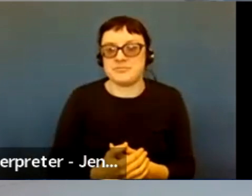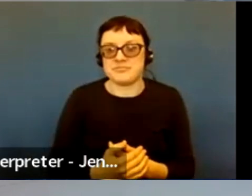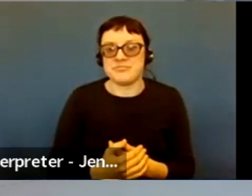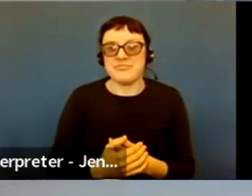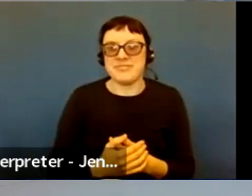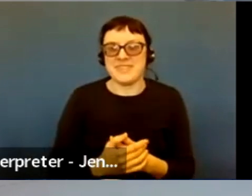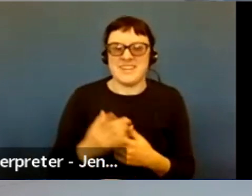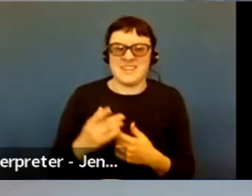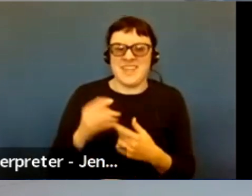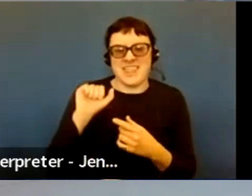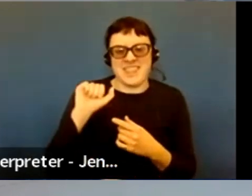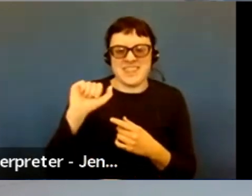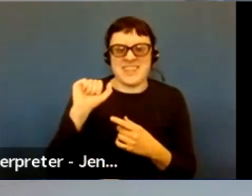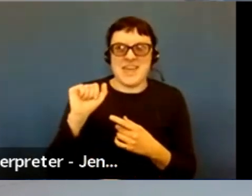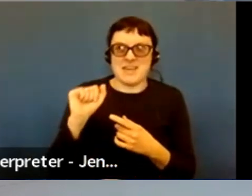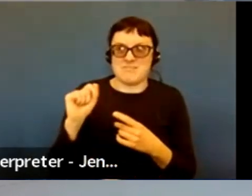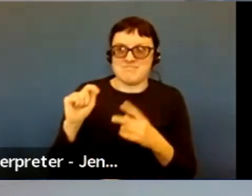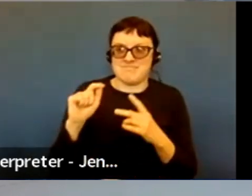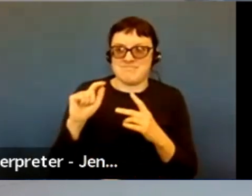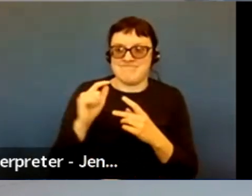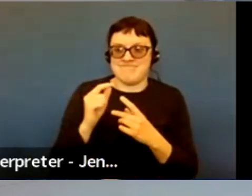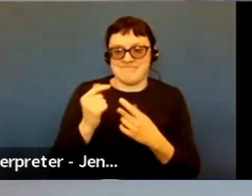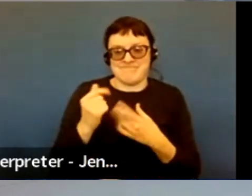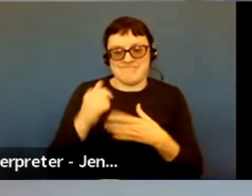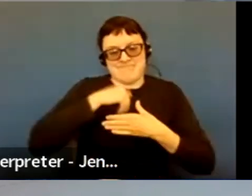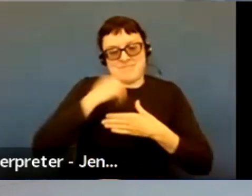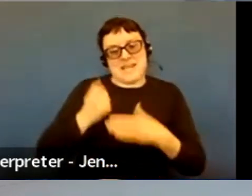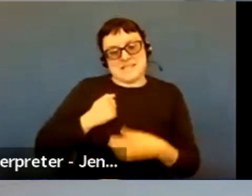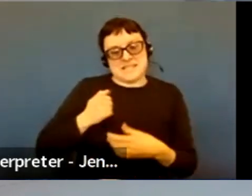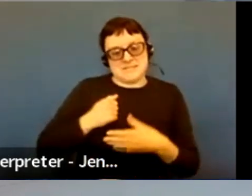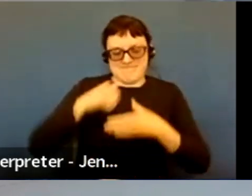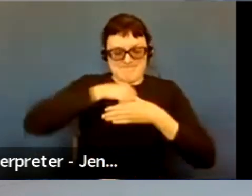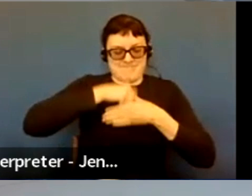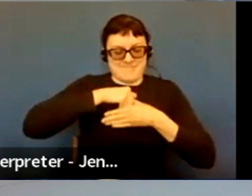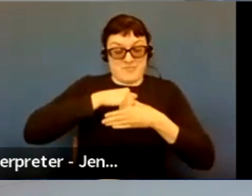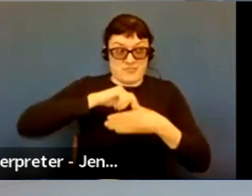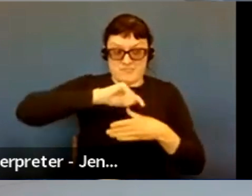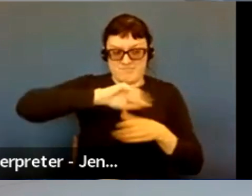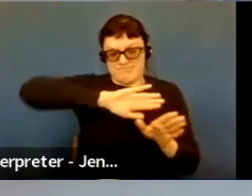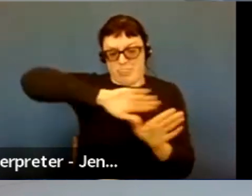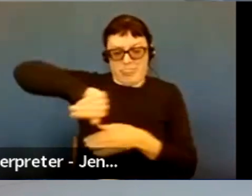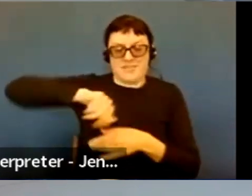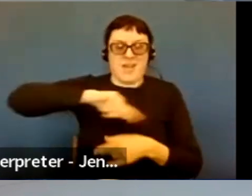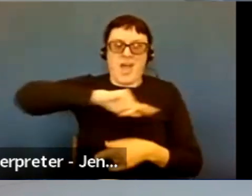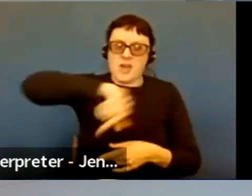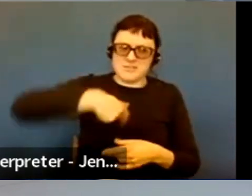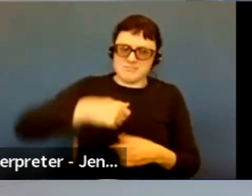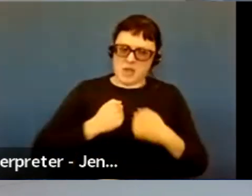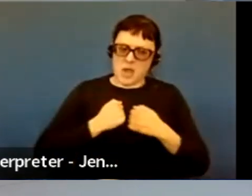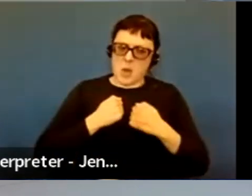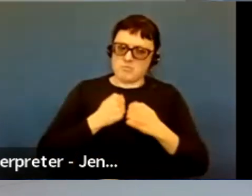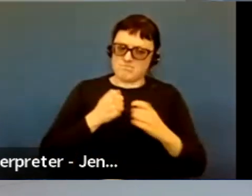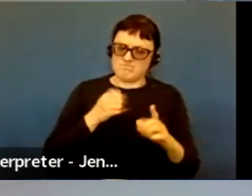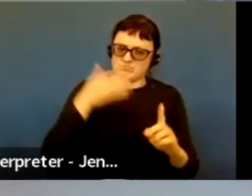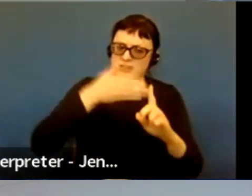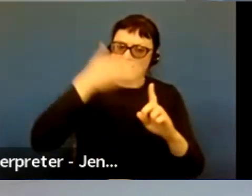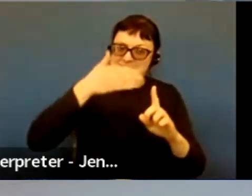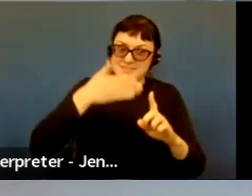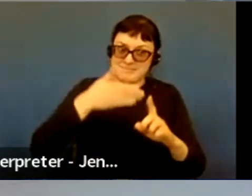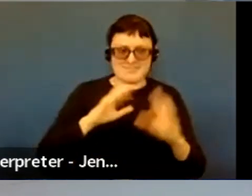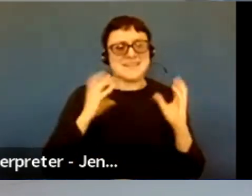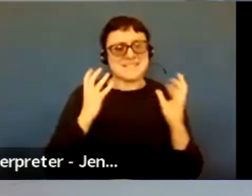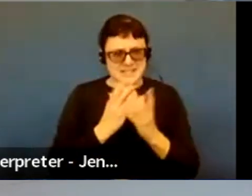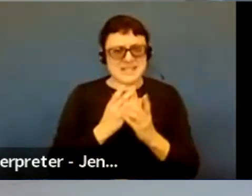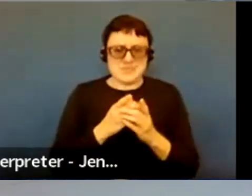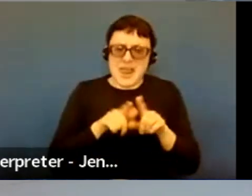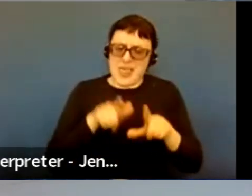They're trying to hold on to their own validation. And I feel like it's for us to go into this work and get our own validation, because that's what